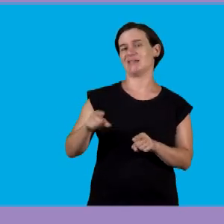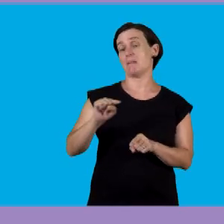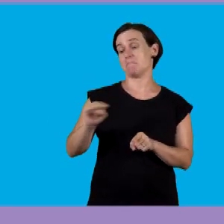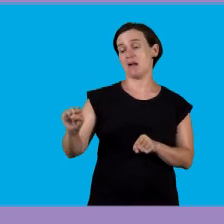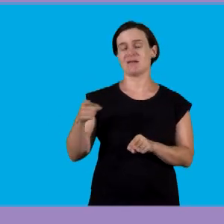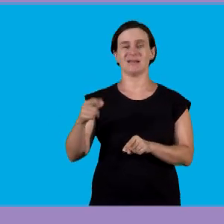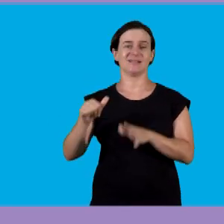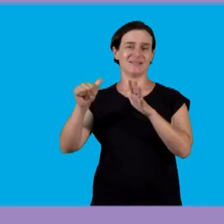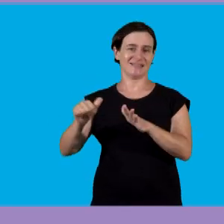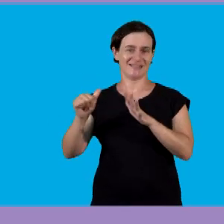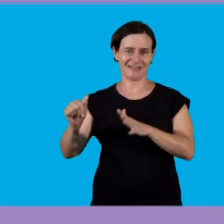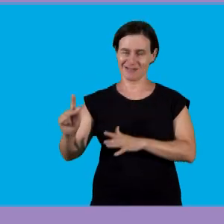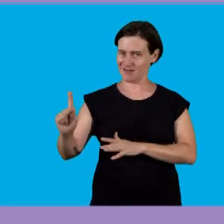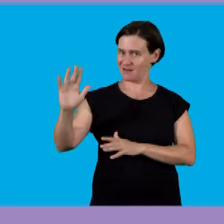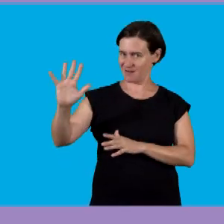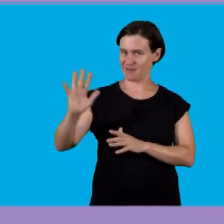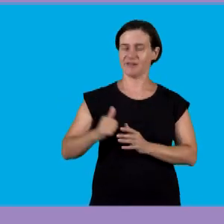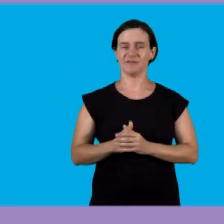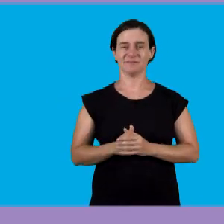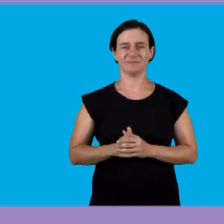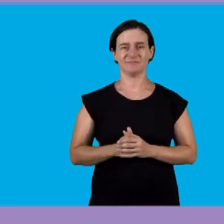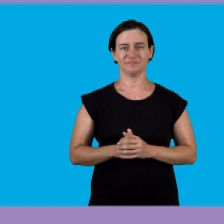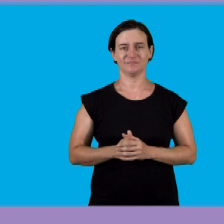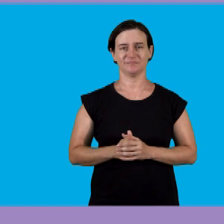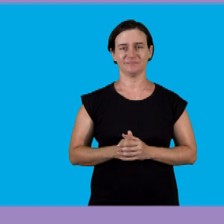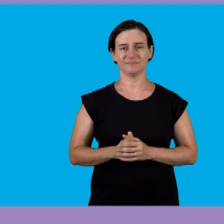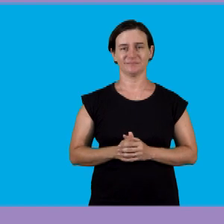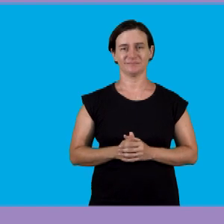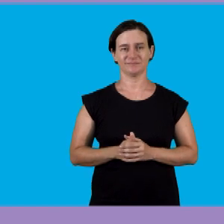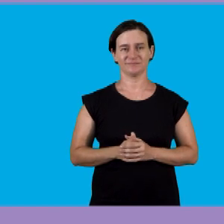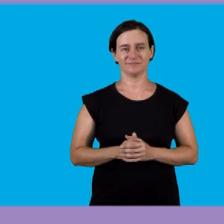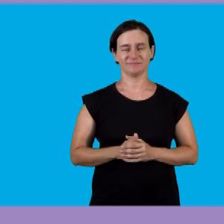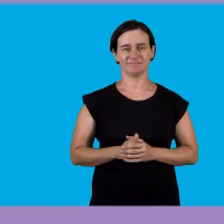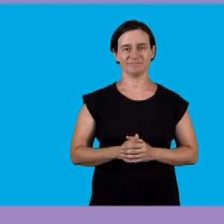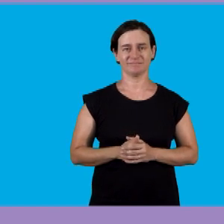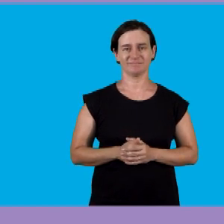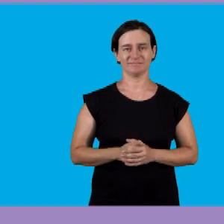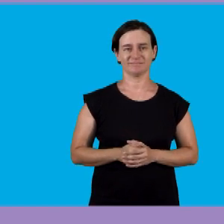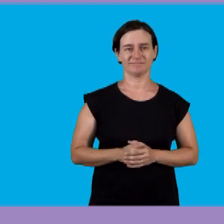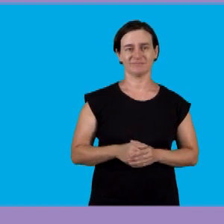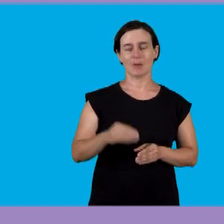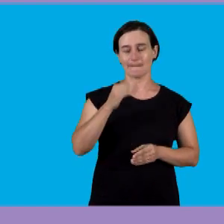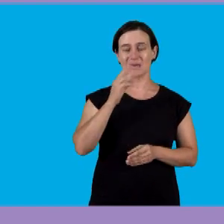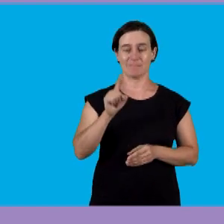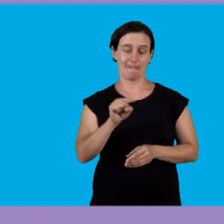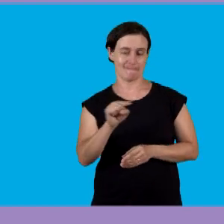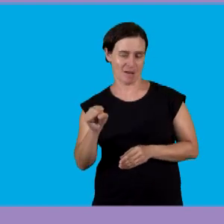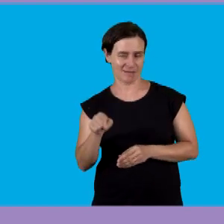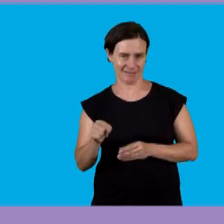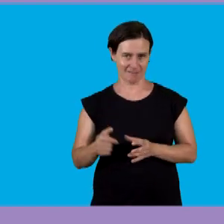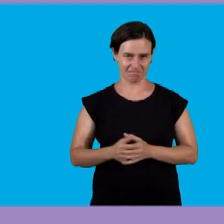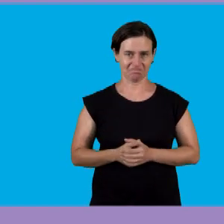do. We have that minus 16k exponent 5. So that 16 there is being